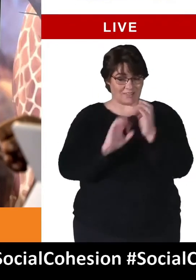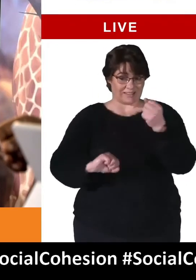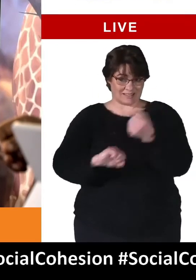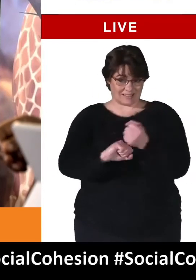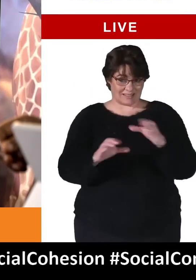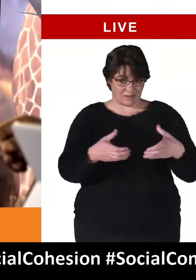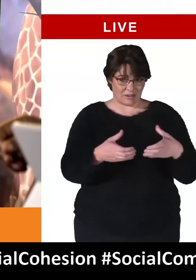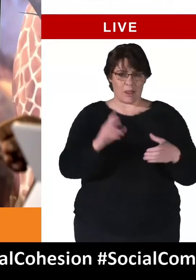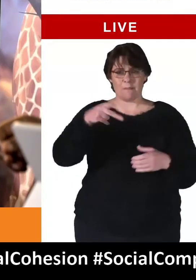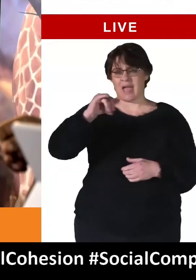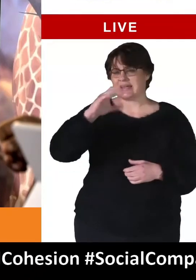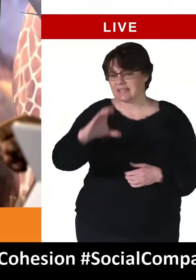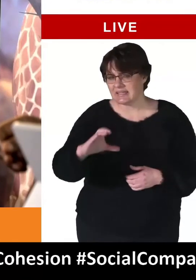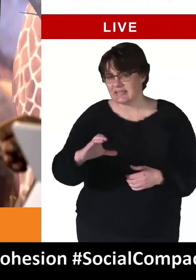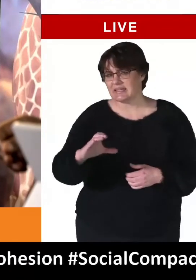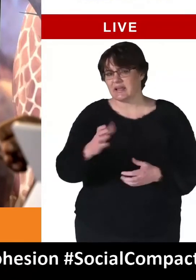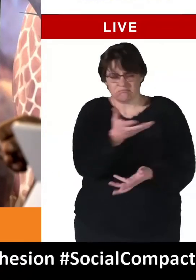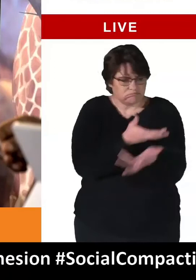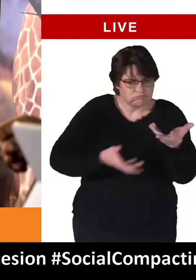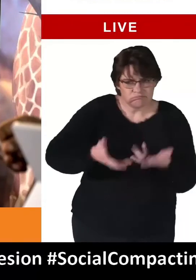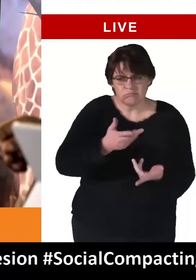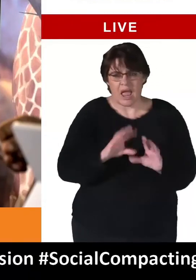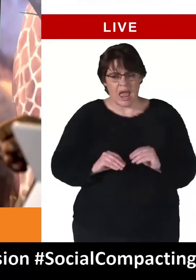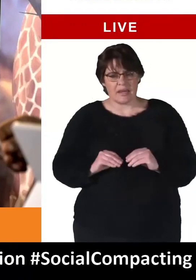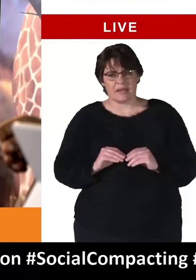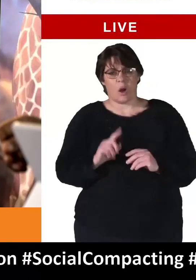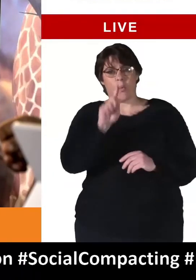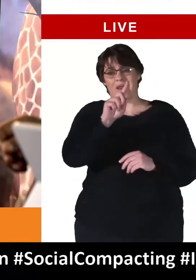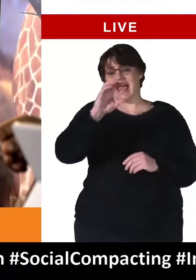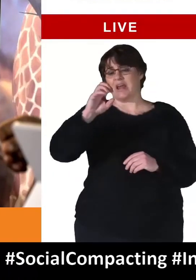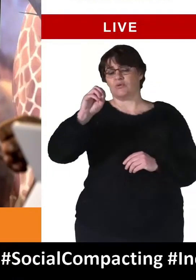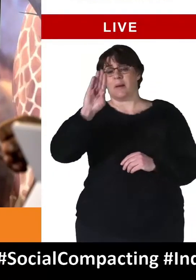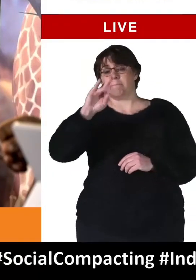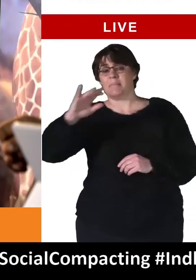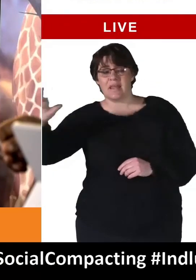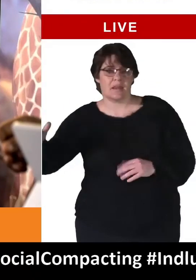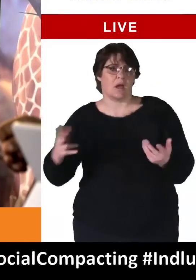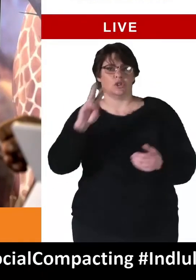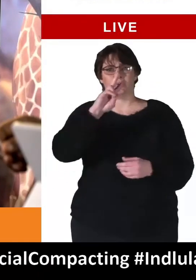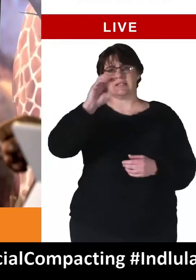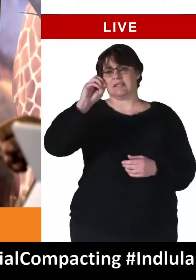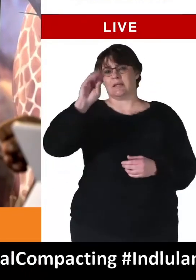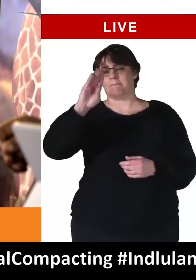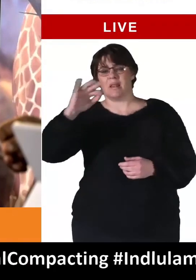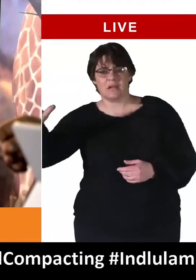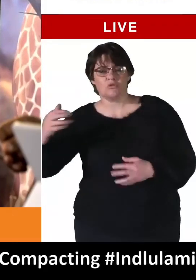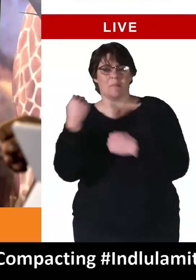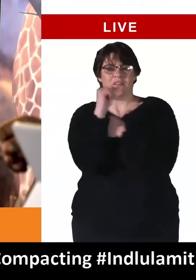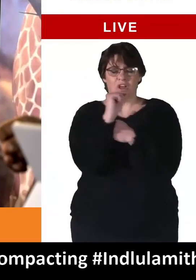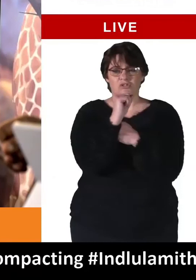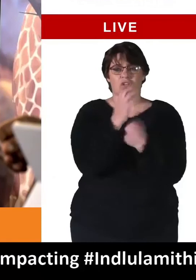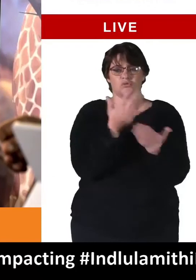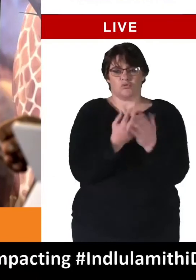support, PIC engaging and probably putting 100 billion, 20 billion helping the manufacturing sector to